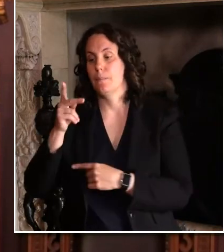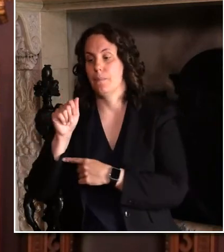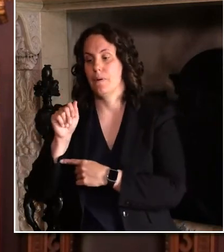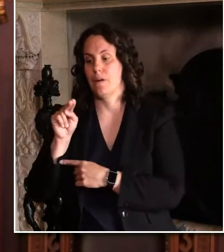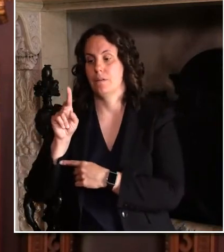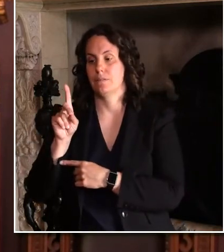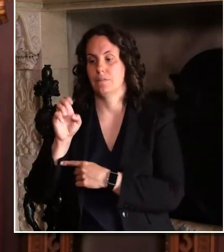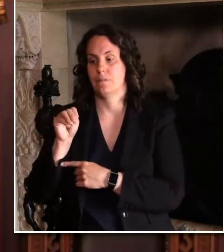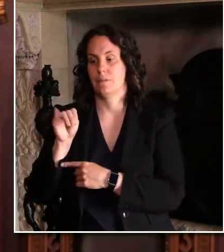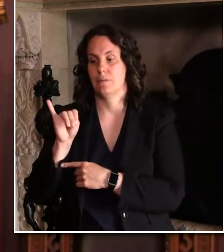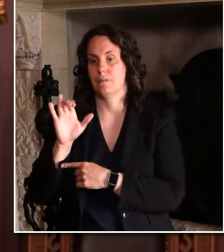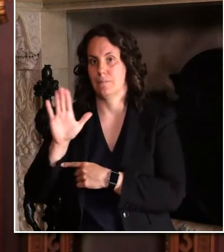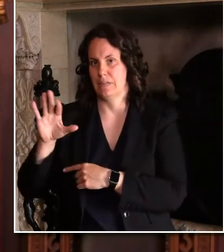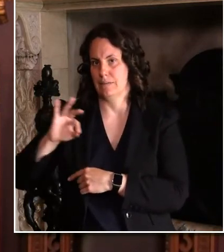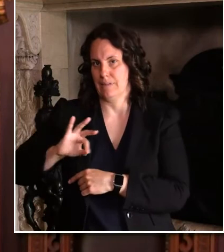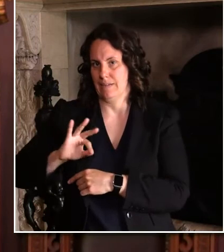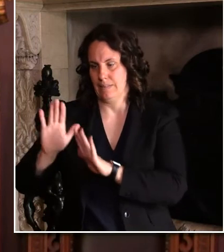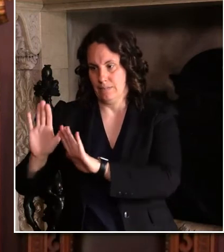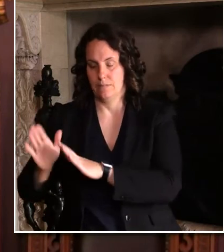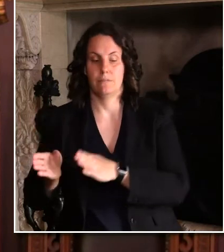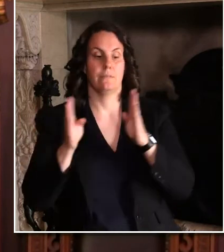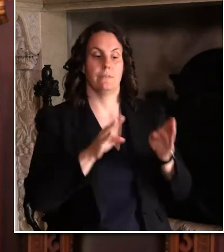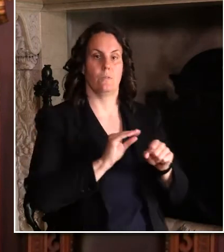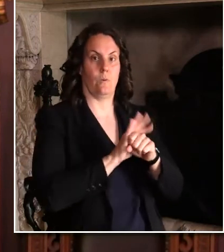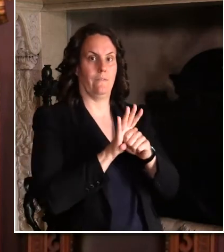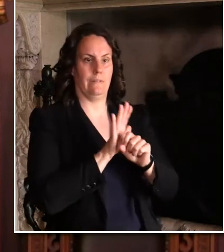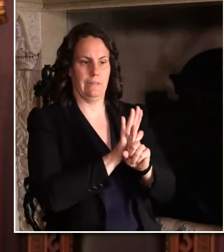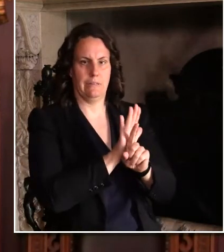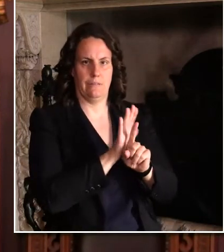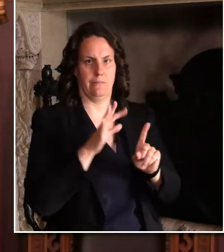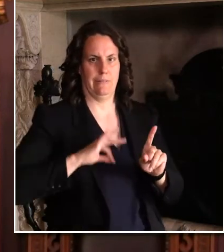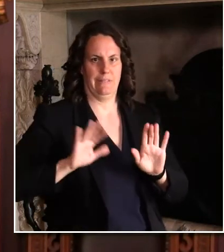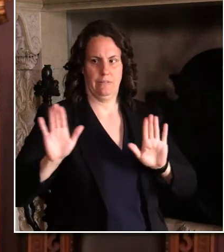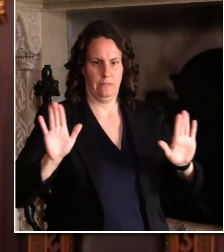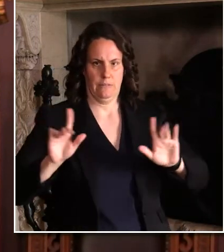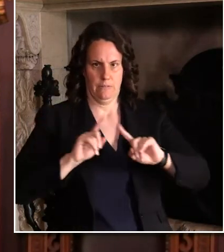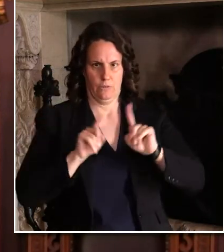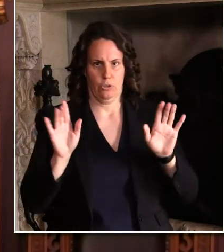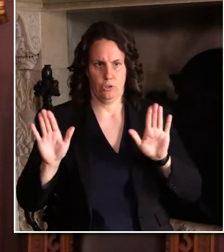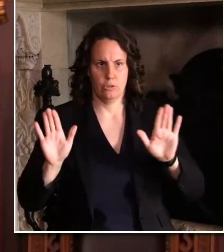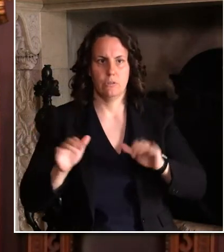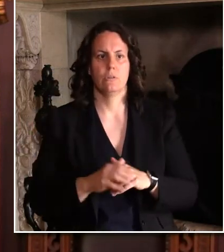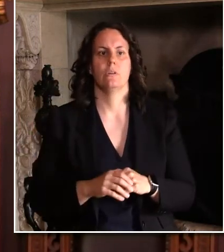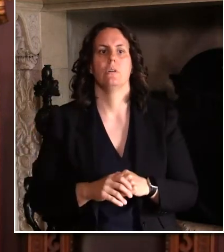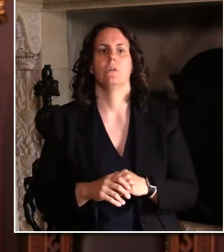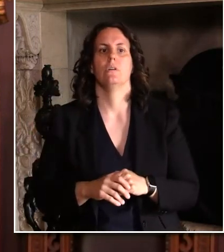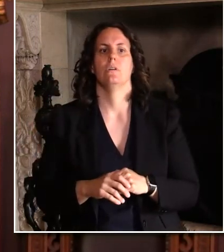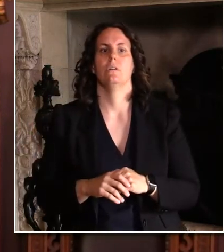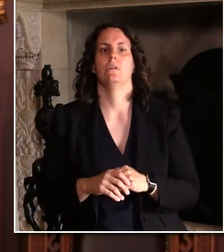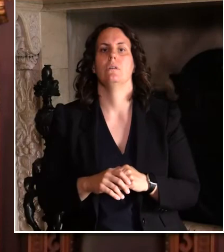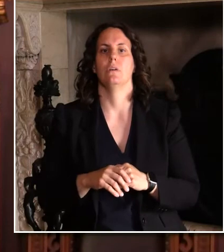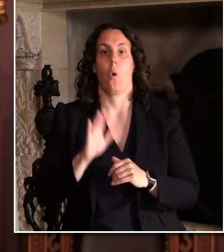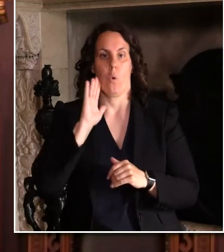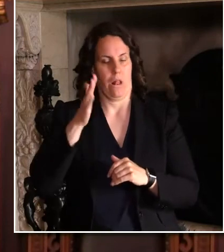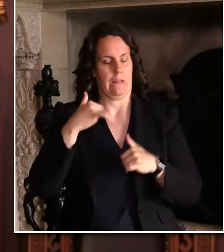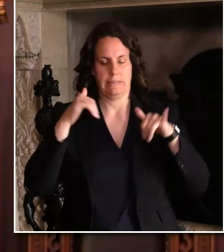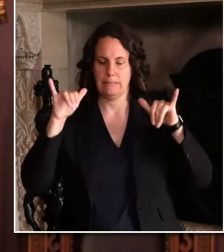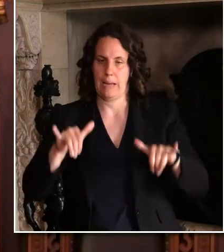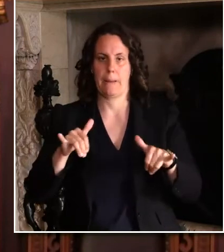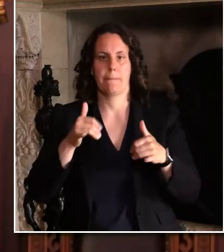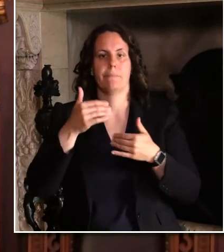why don't you go 24 hours a day? The system works this way. You collect information, the application